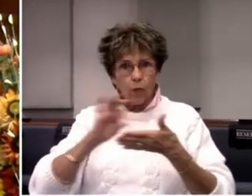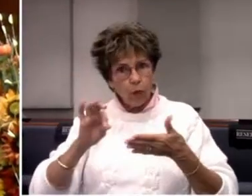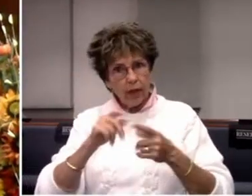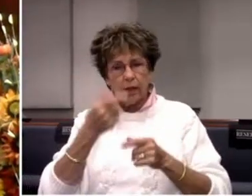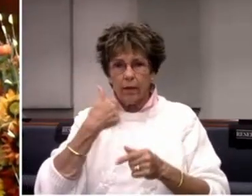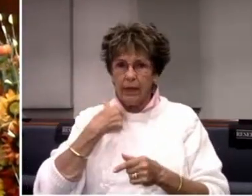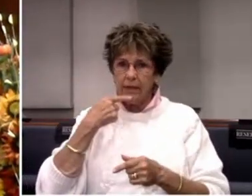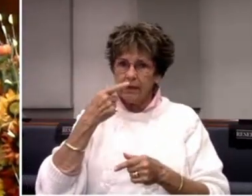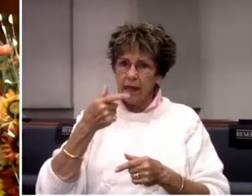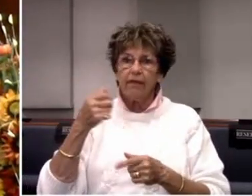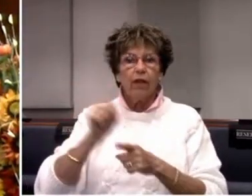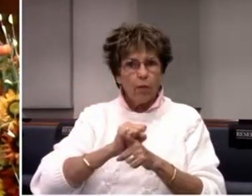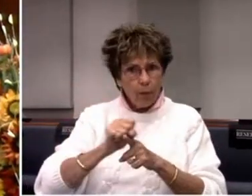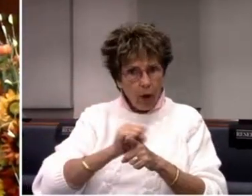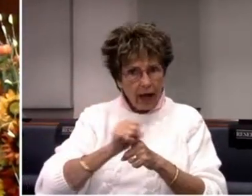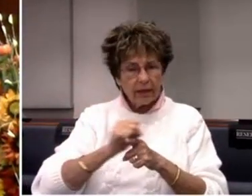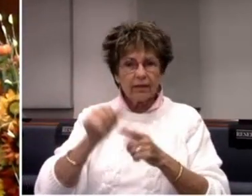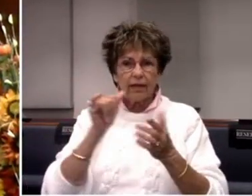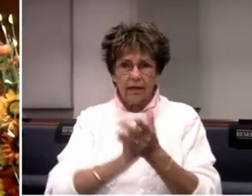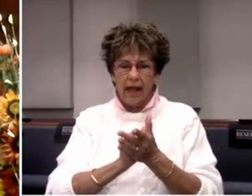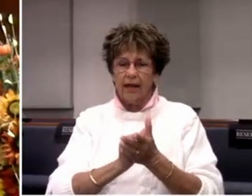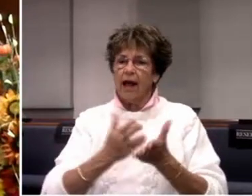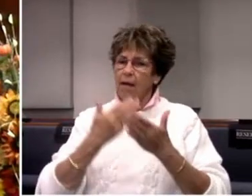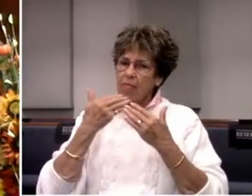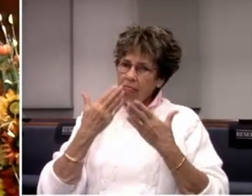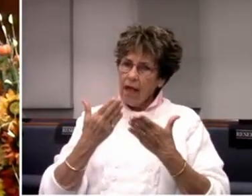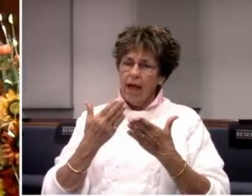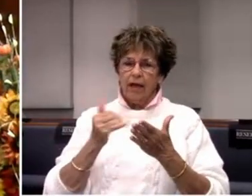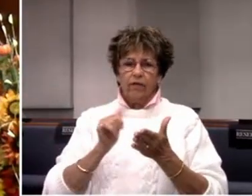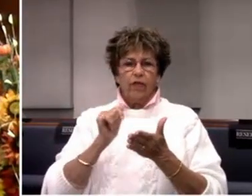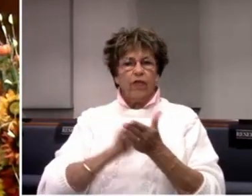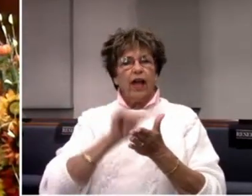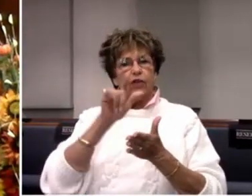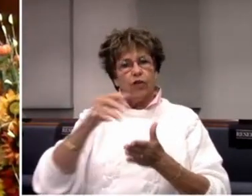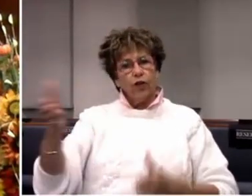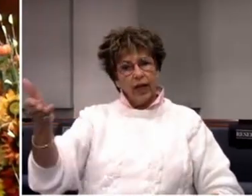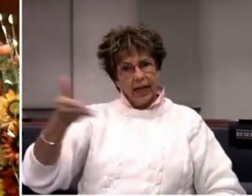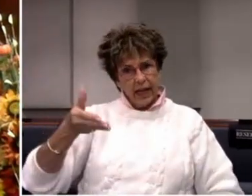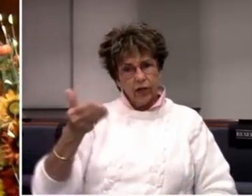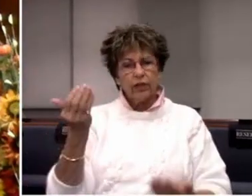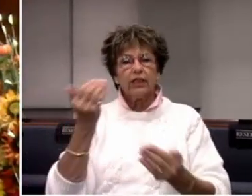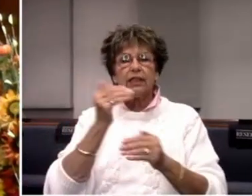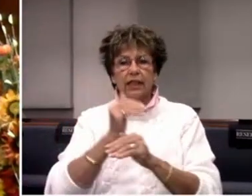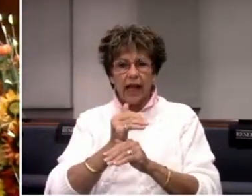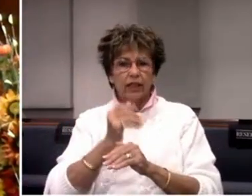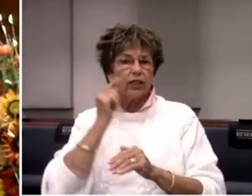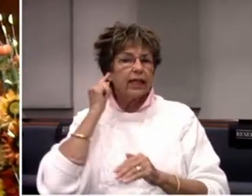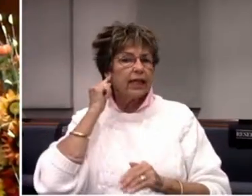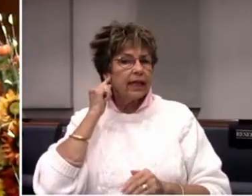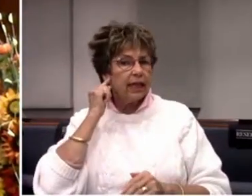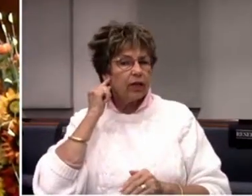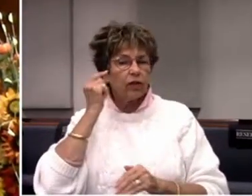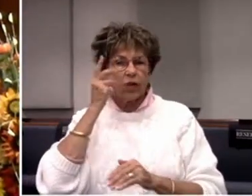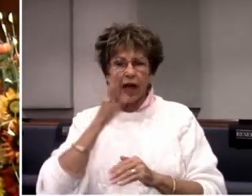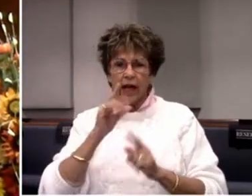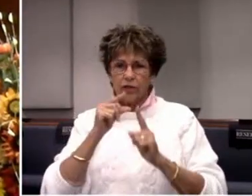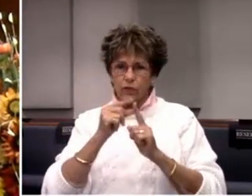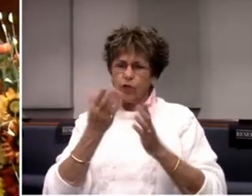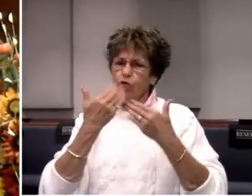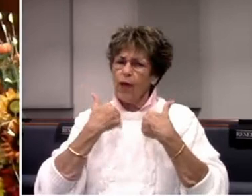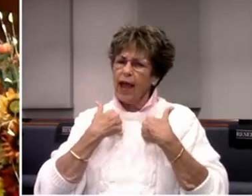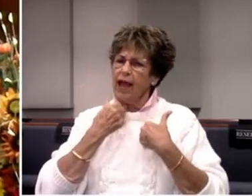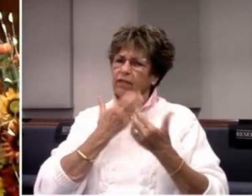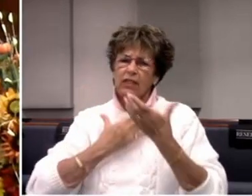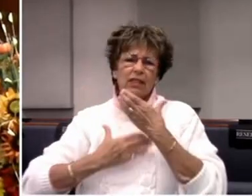so I thank you that you are here tonight, not just to sit in the pew, but you're here tonight to hear God's word, and you have a desire